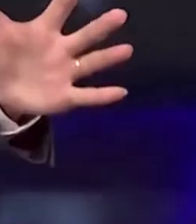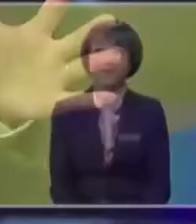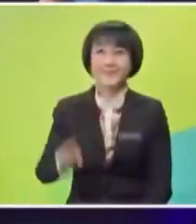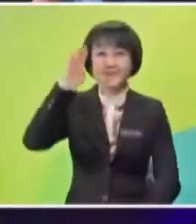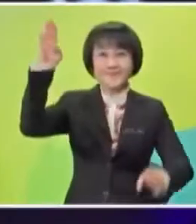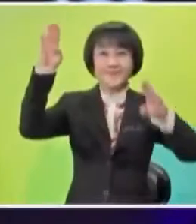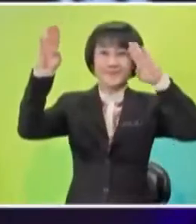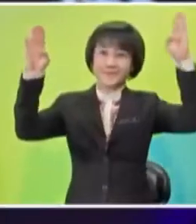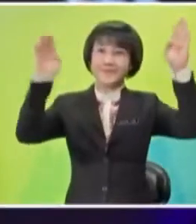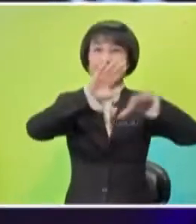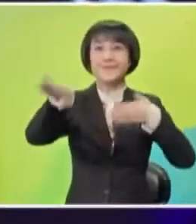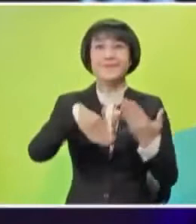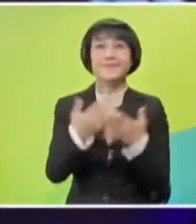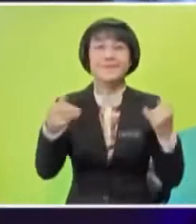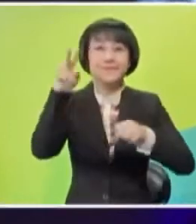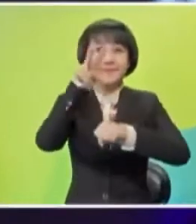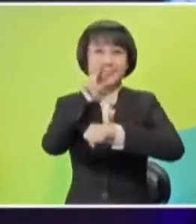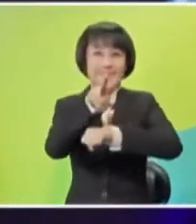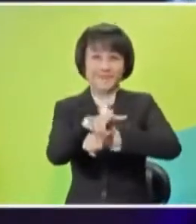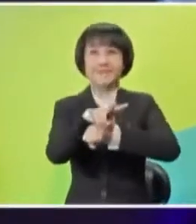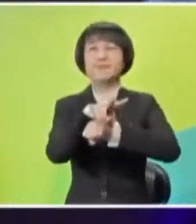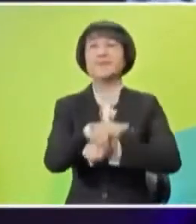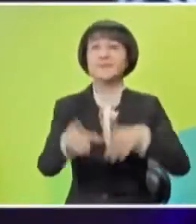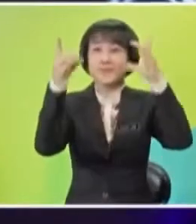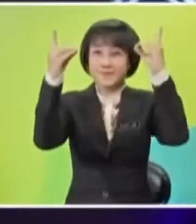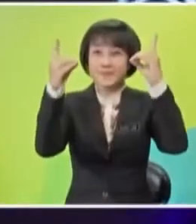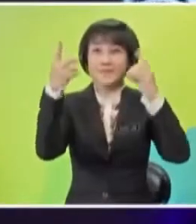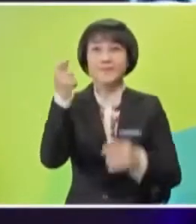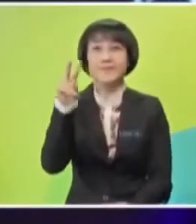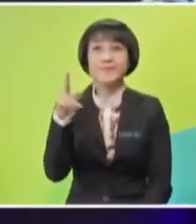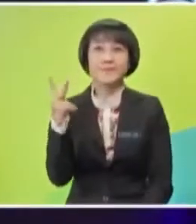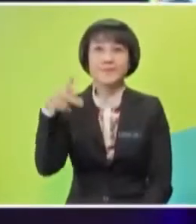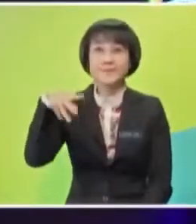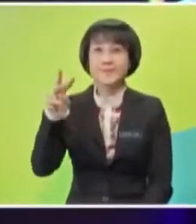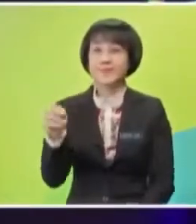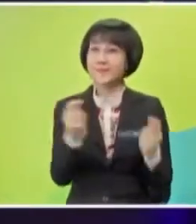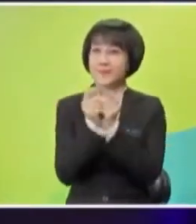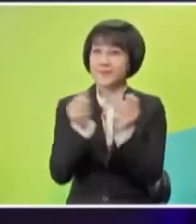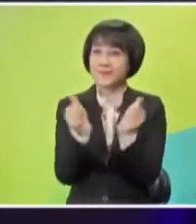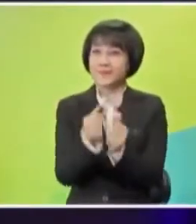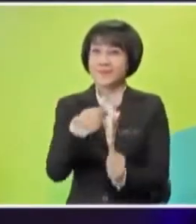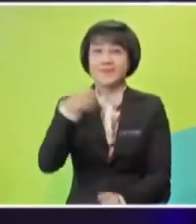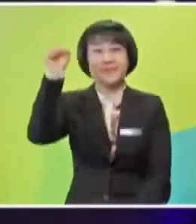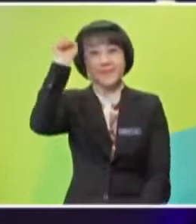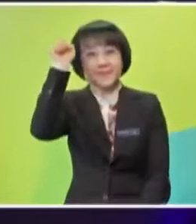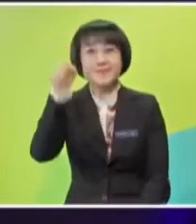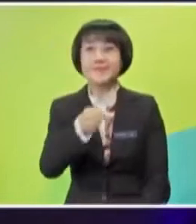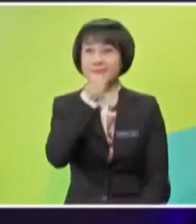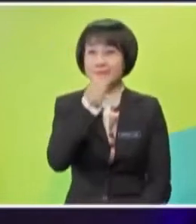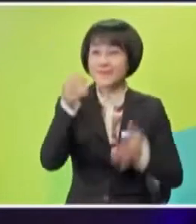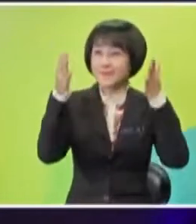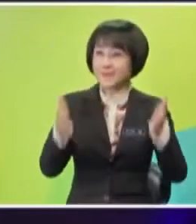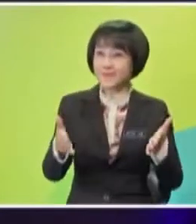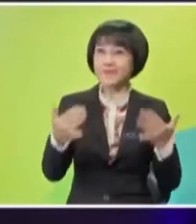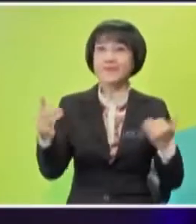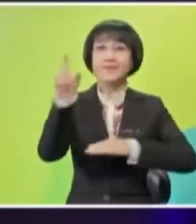Hello everyone, you are now watching Lower Form on Didik TV KPM together with me, Sean Stephen, as your host. And today,